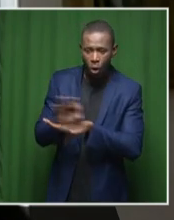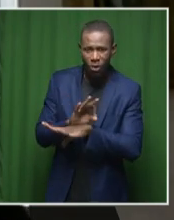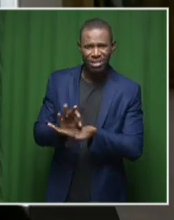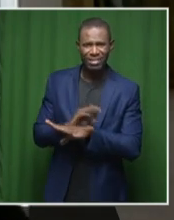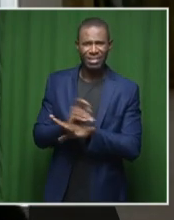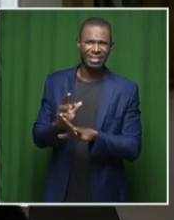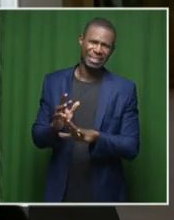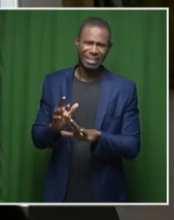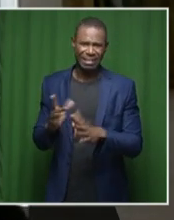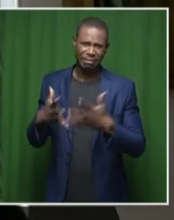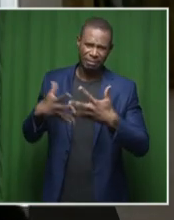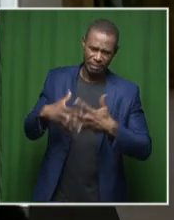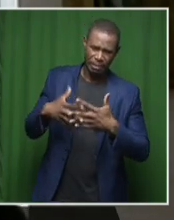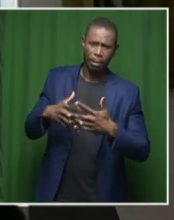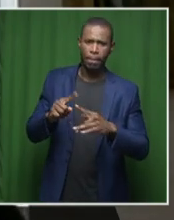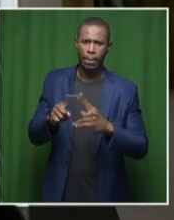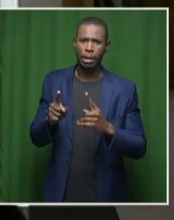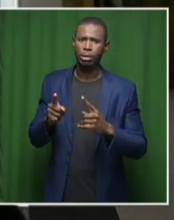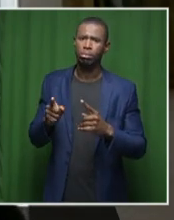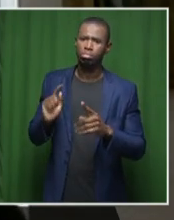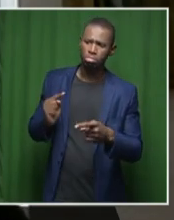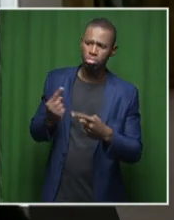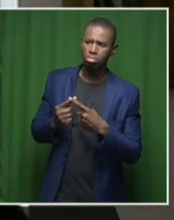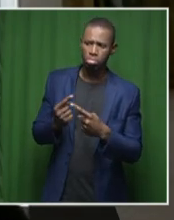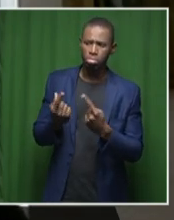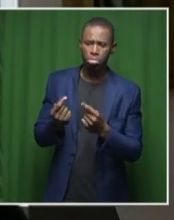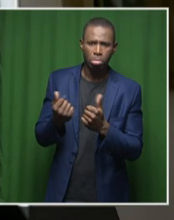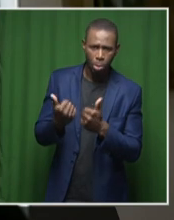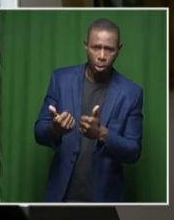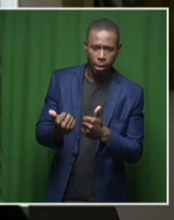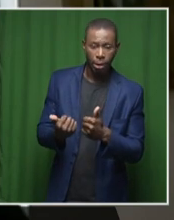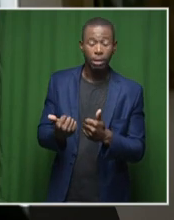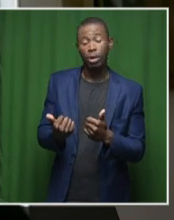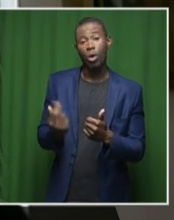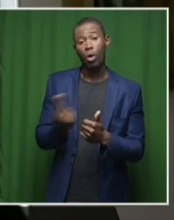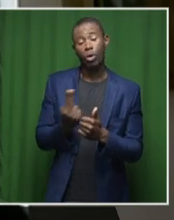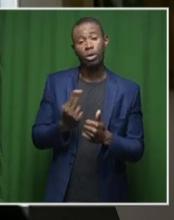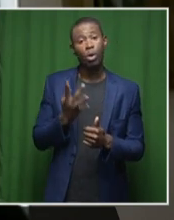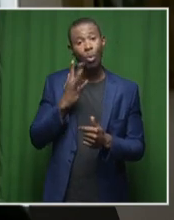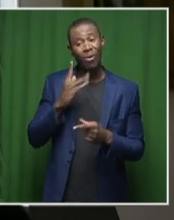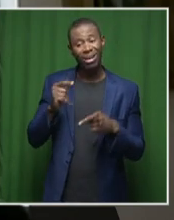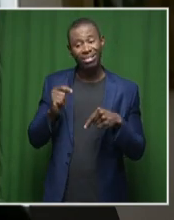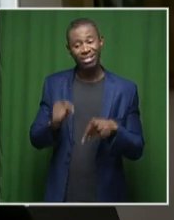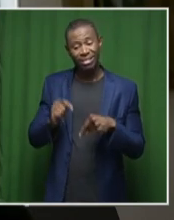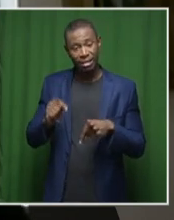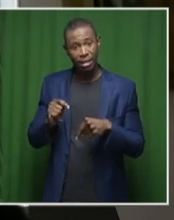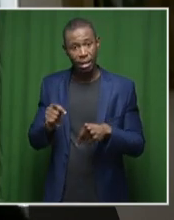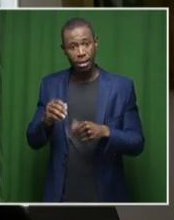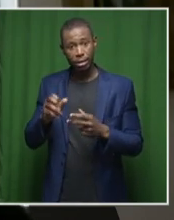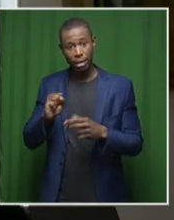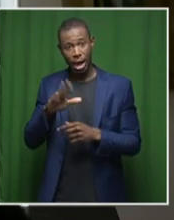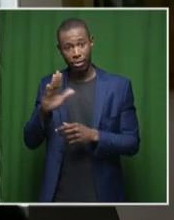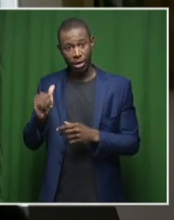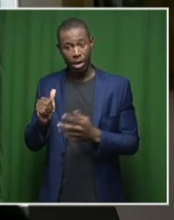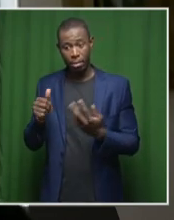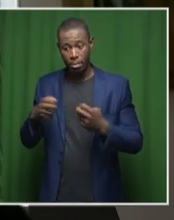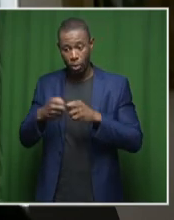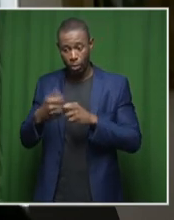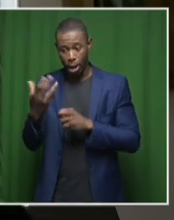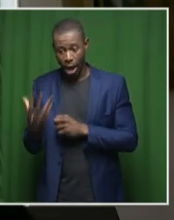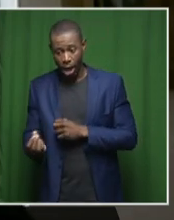if we are honest with one another, every time there's a problem in the country, whose button gets pressed on? And it's often the Defence